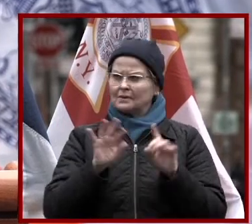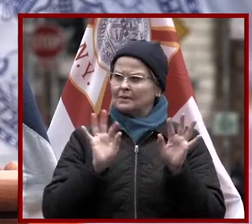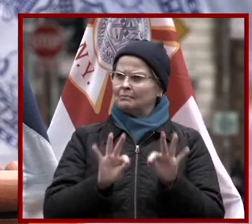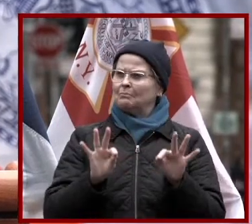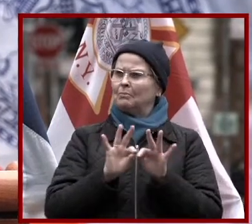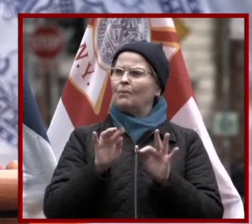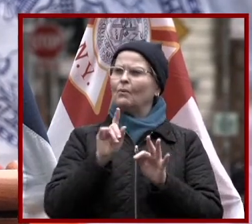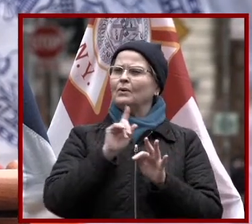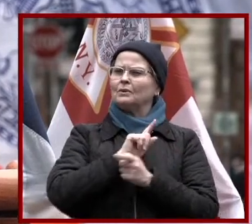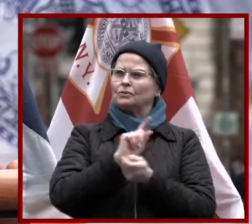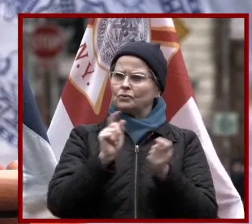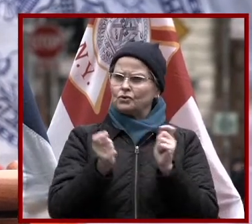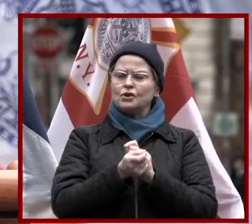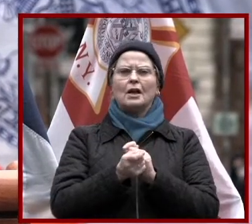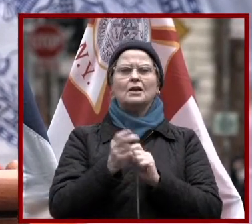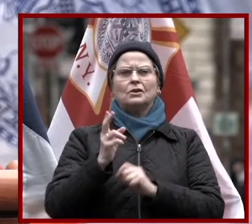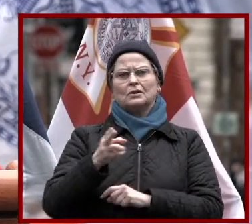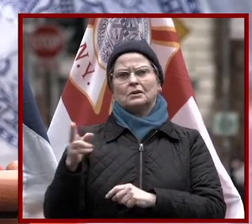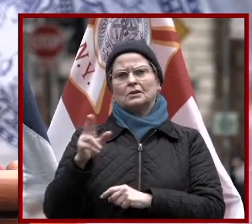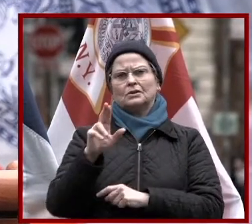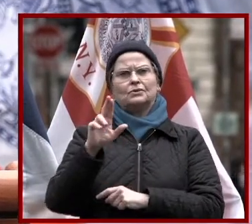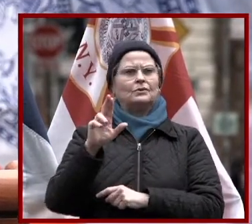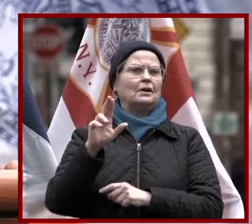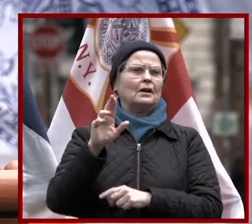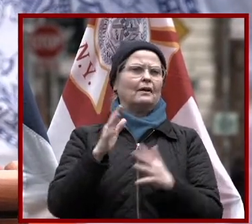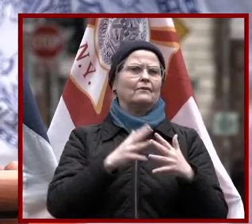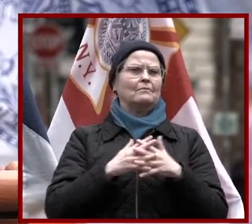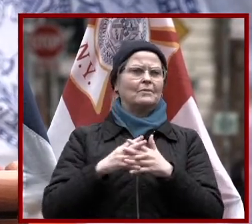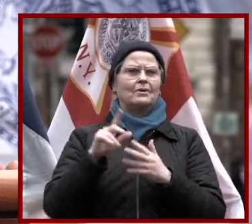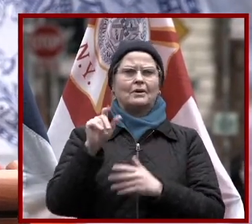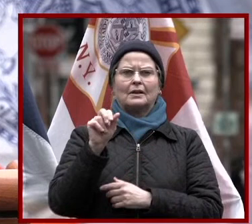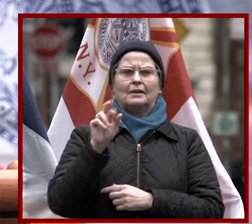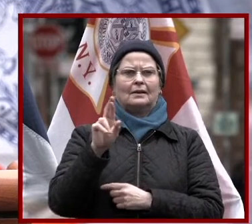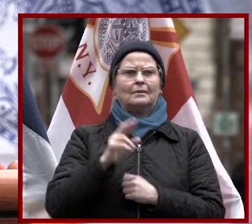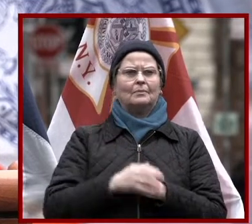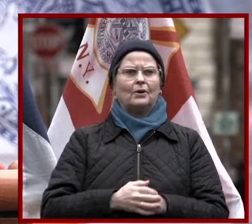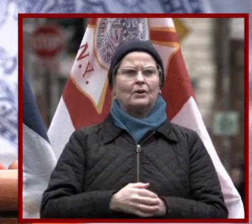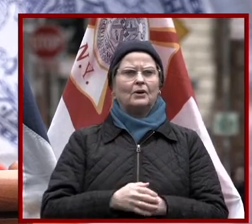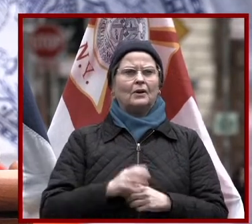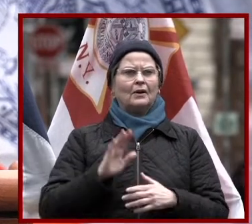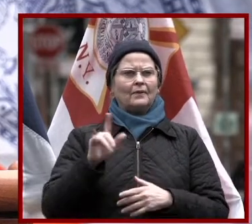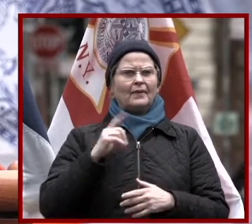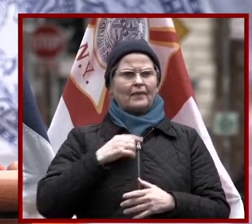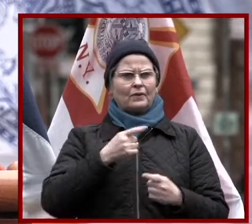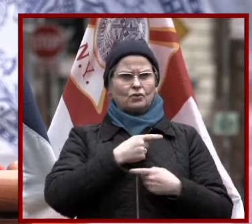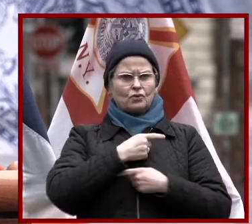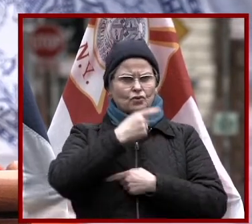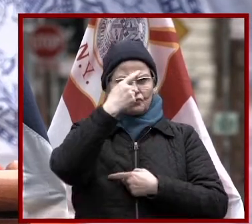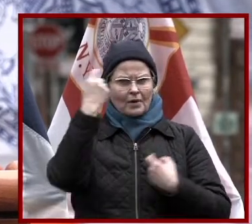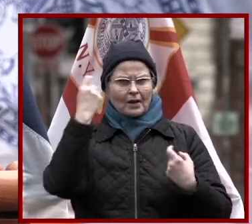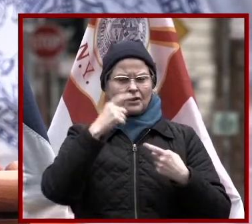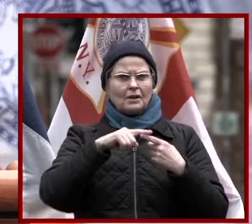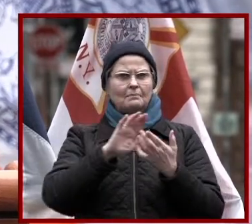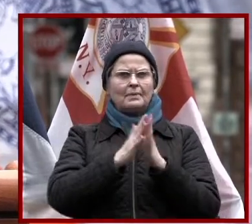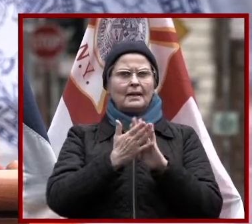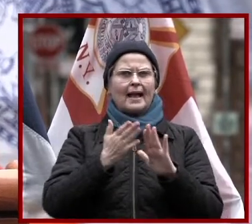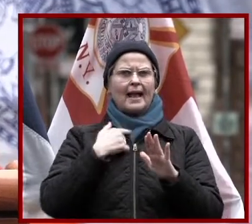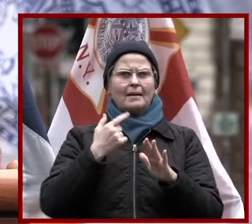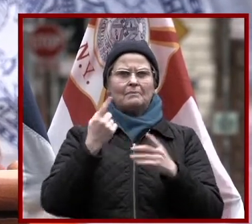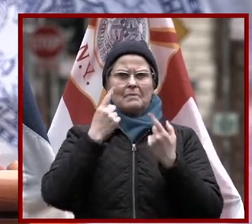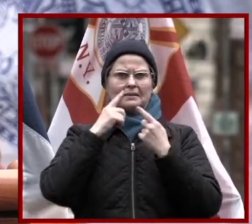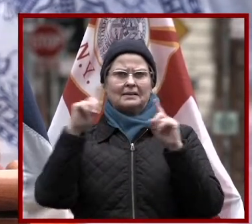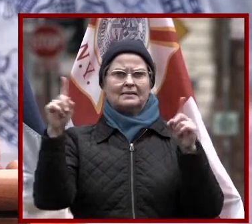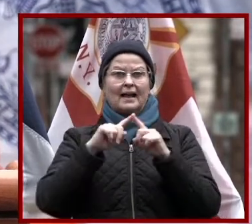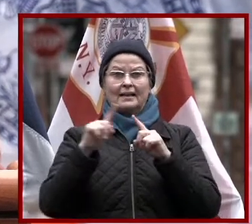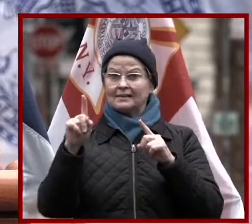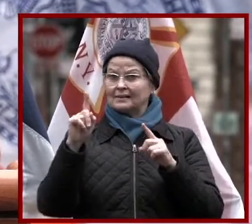of American labor. We turned that tragedy into progress for workers. That was led by women, led by